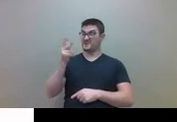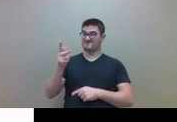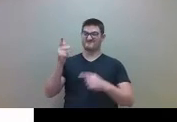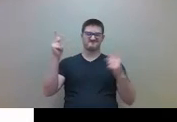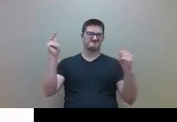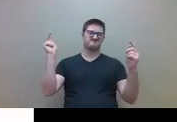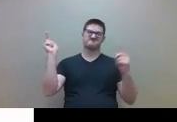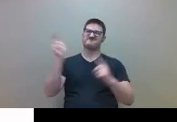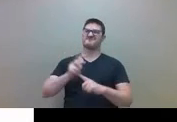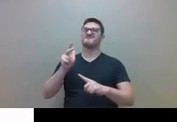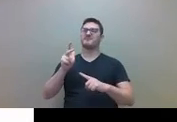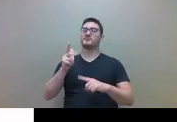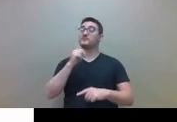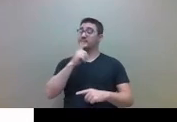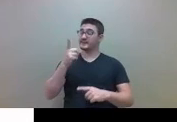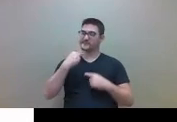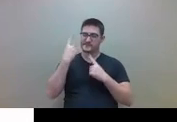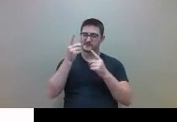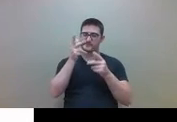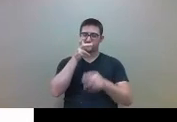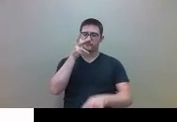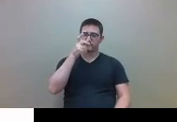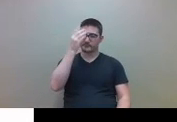lot about what you've said about